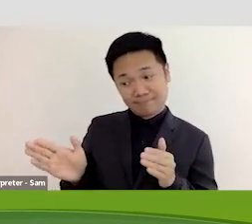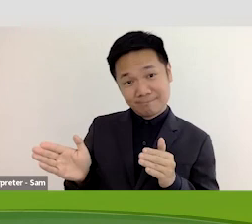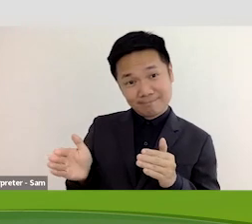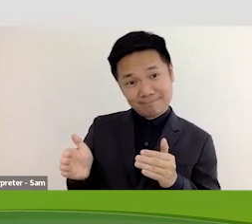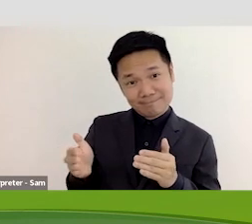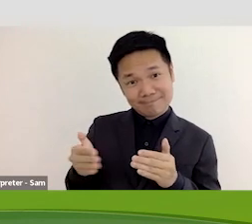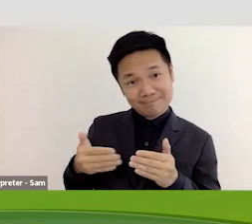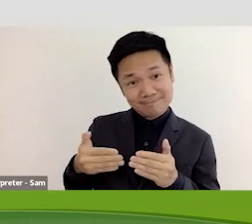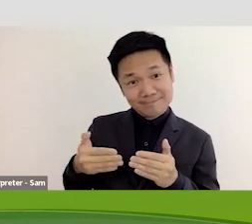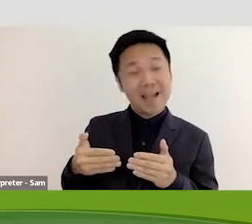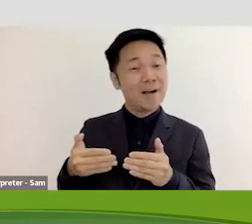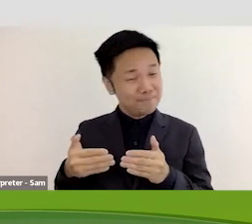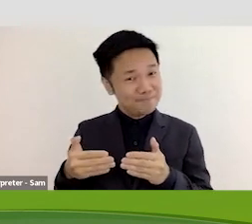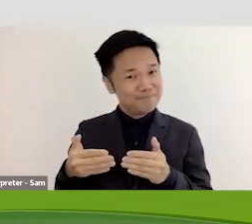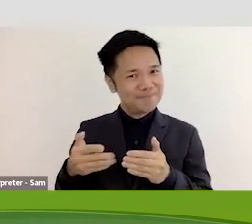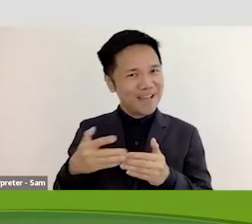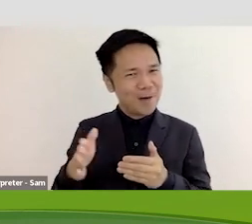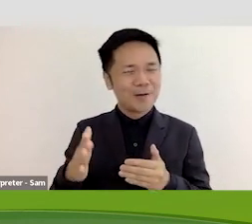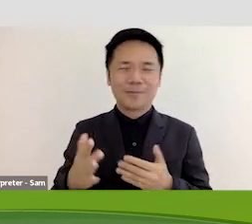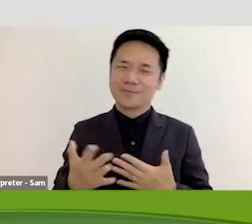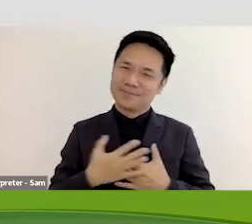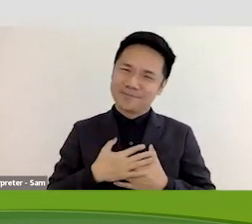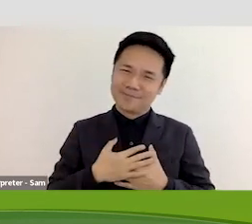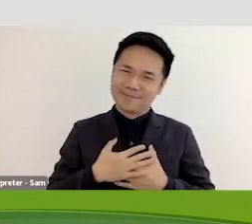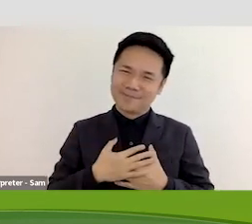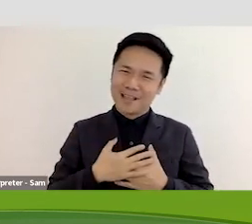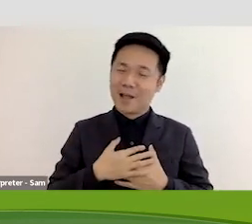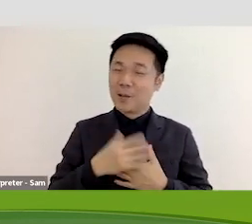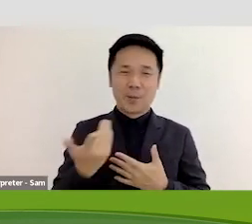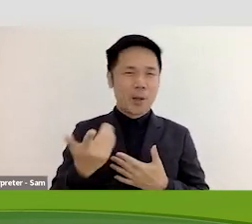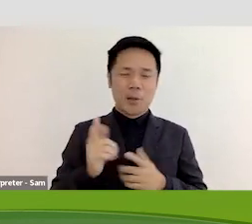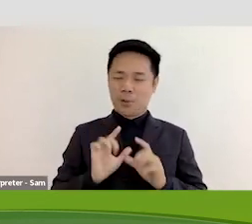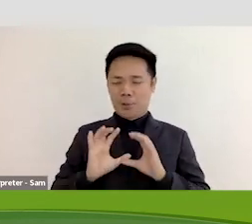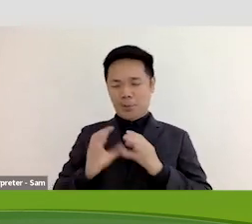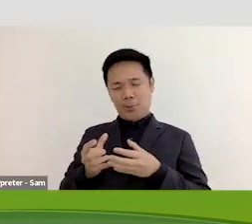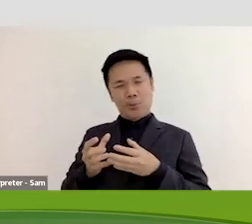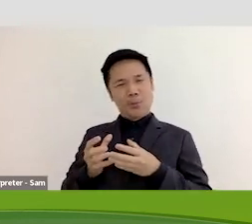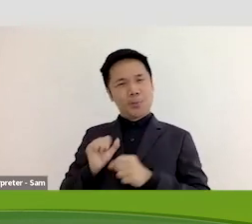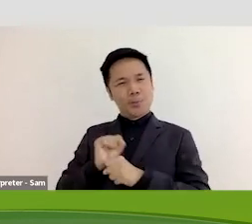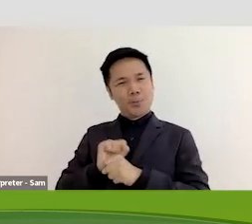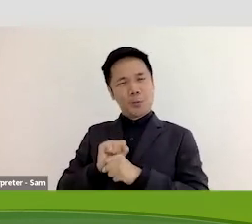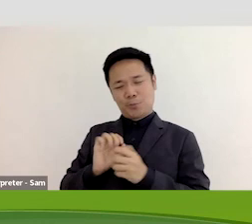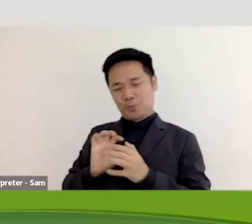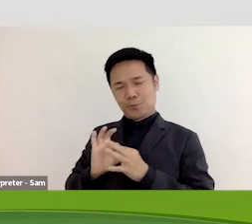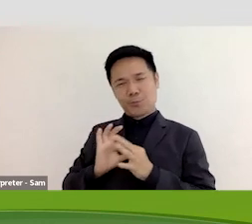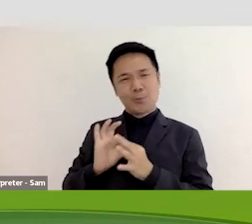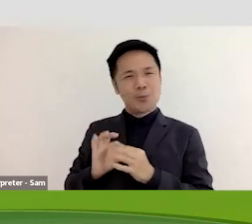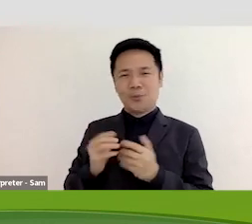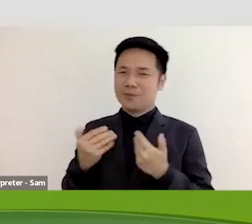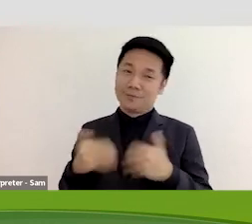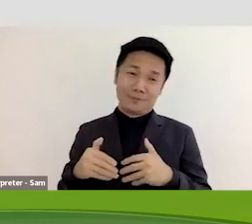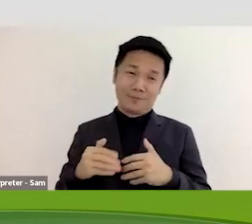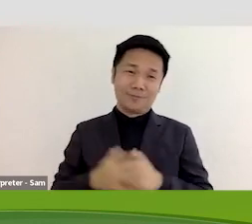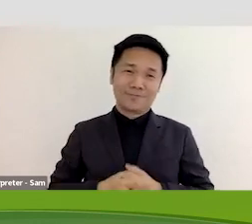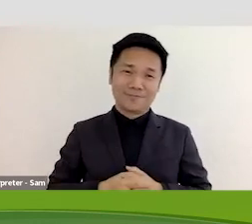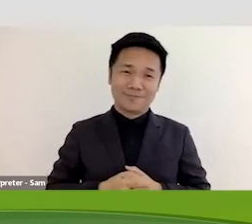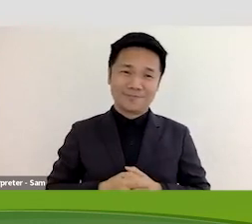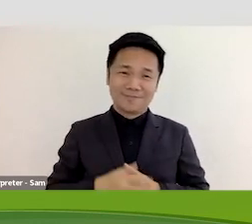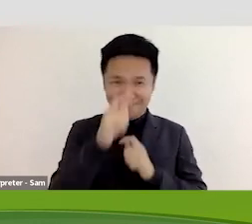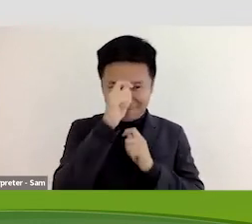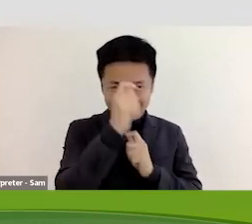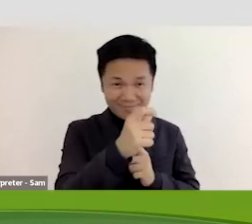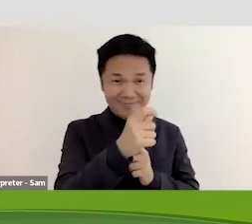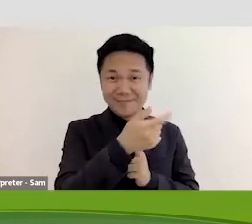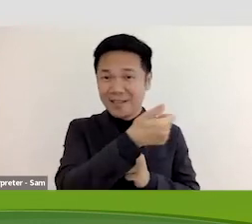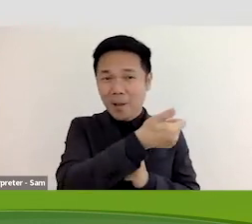great job, and it's always good when you have wonderful teams working with us. And I'd like to firstly recognize the work conducted